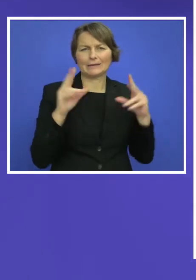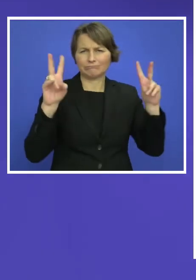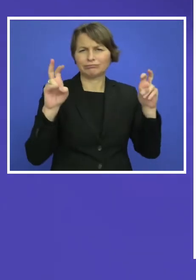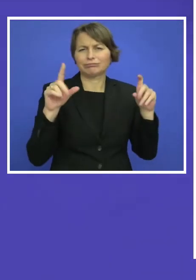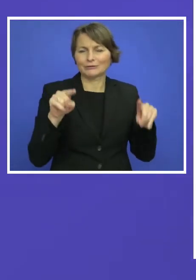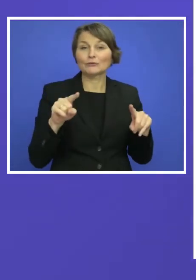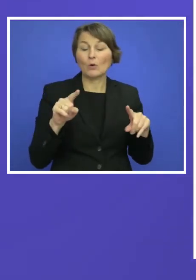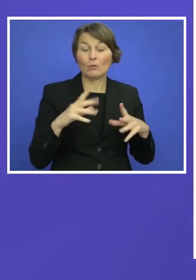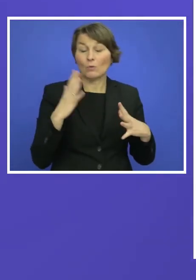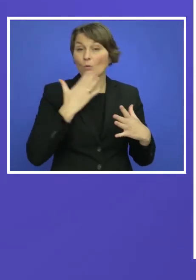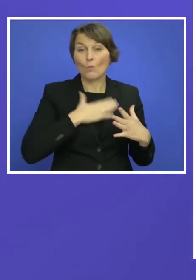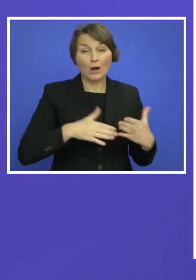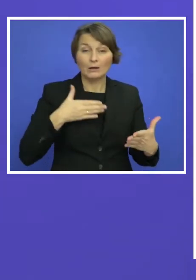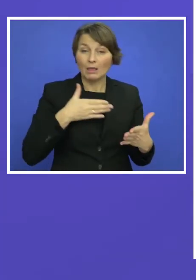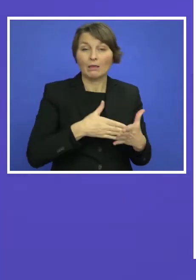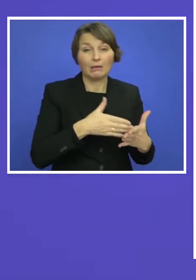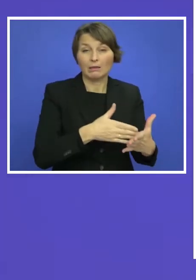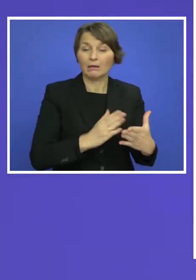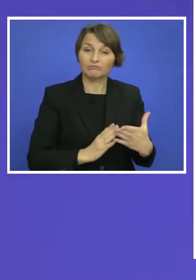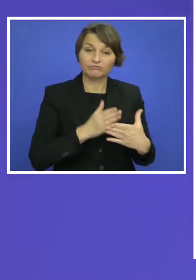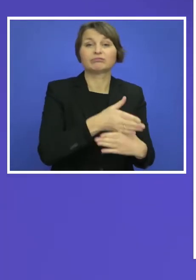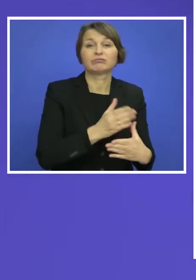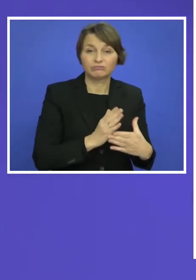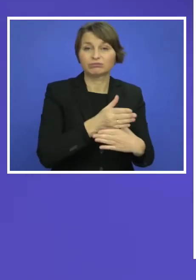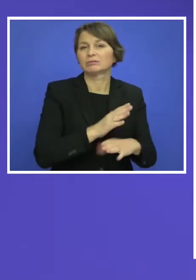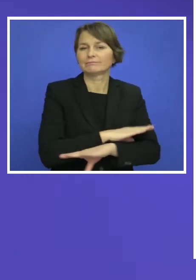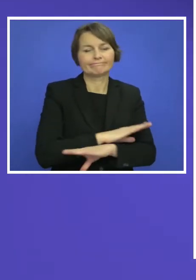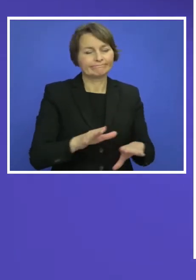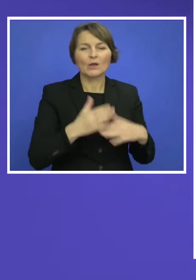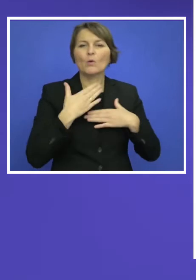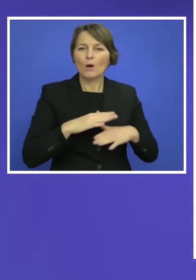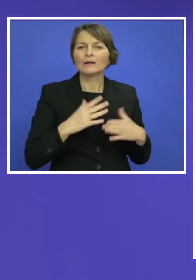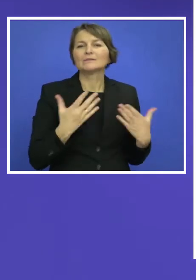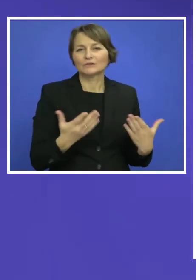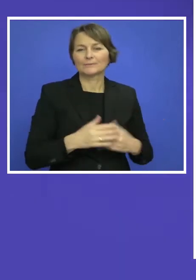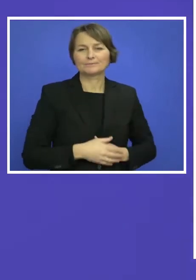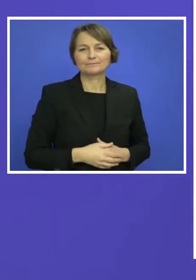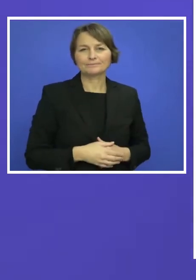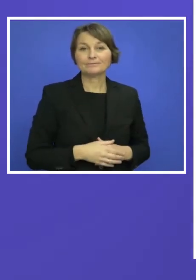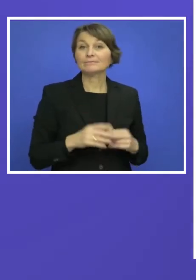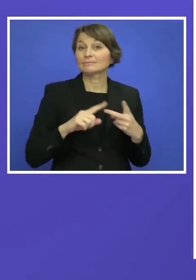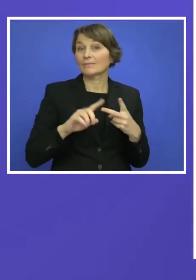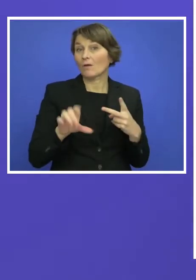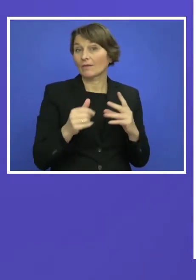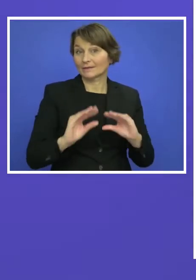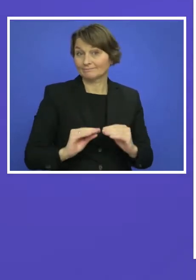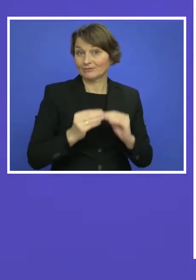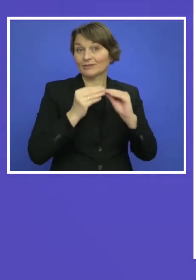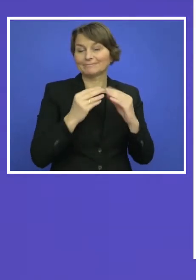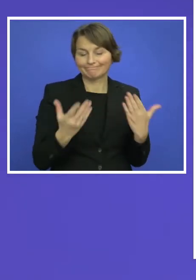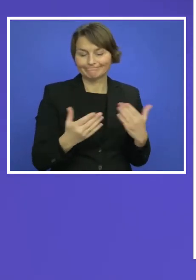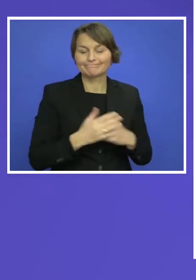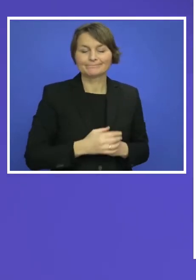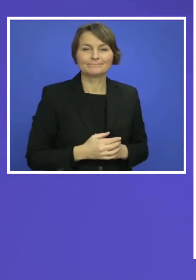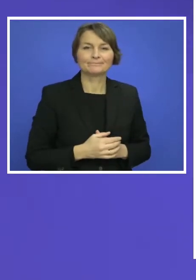challenges that she might be faced with in her work. There is another challenge that women are exposed to in the